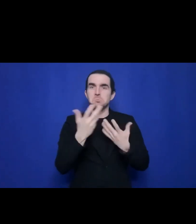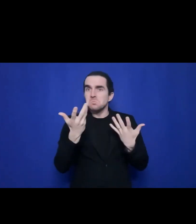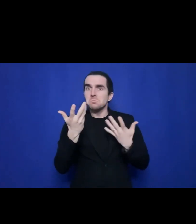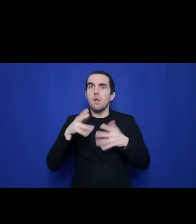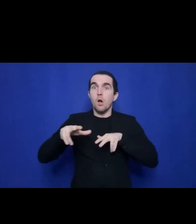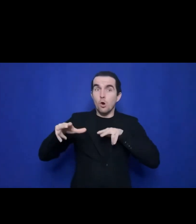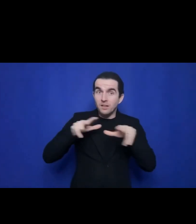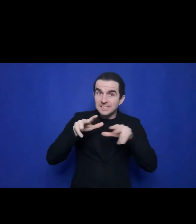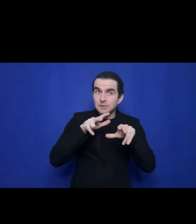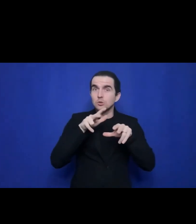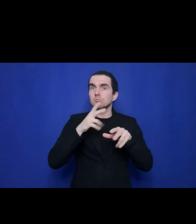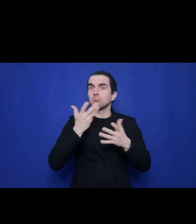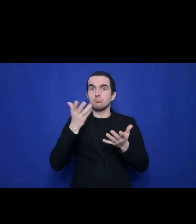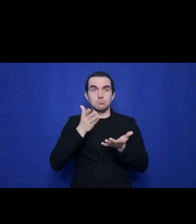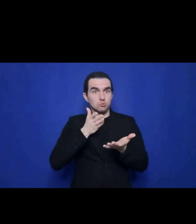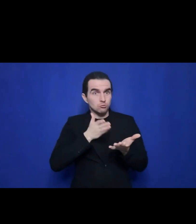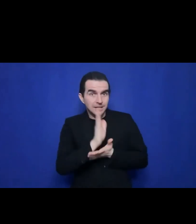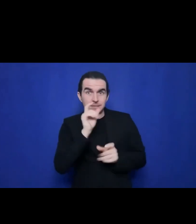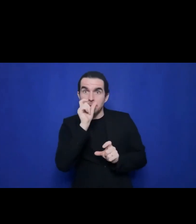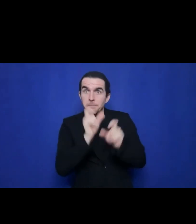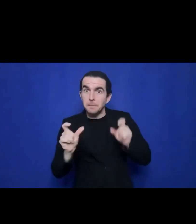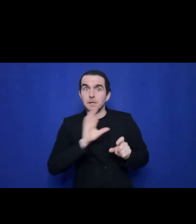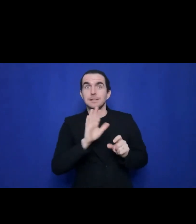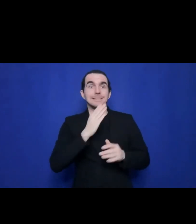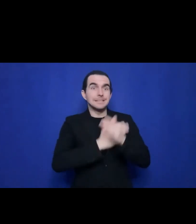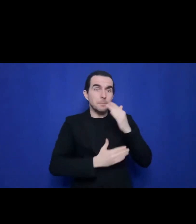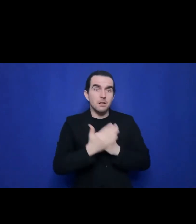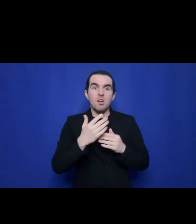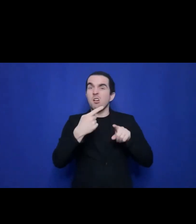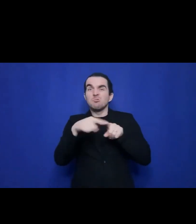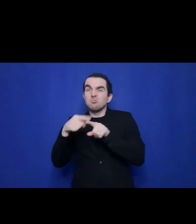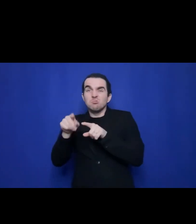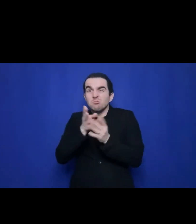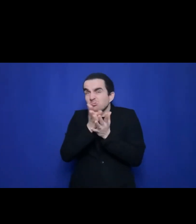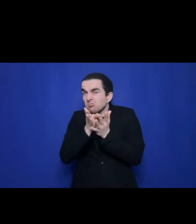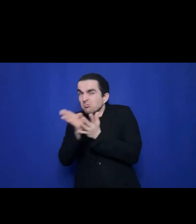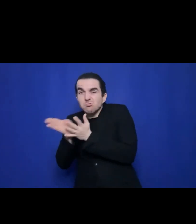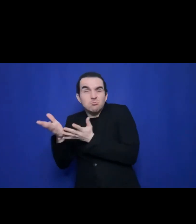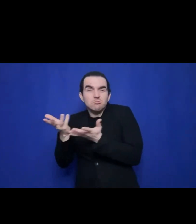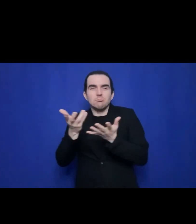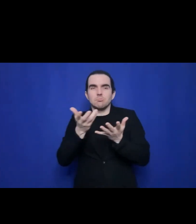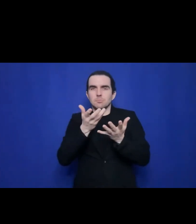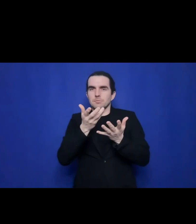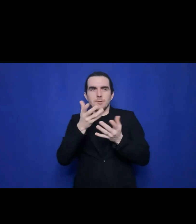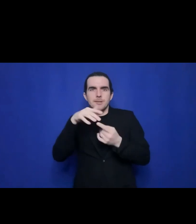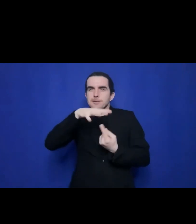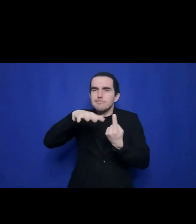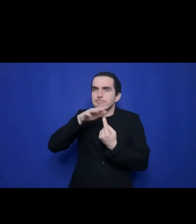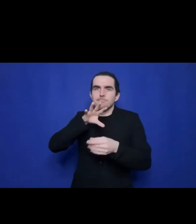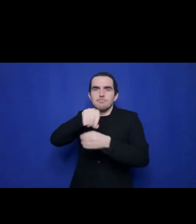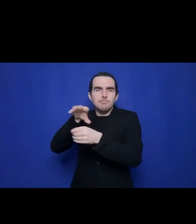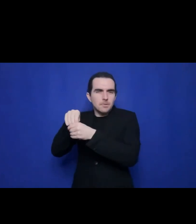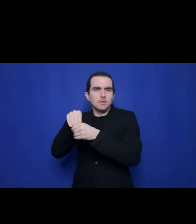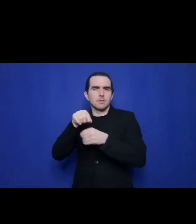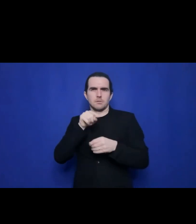that provide and offer recreational activities, whether it's the state or the community, and